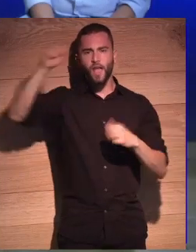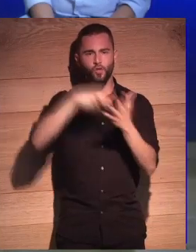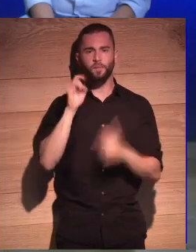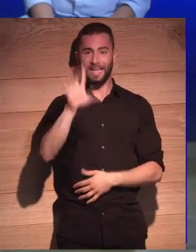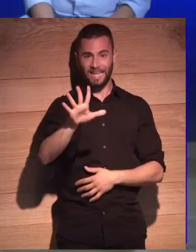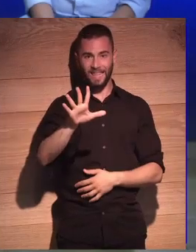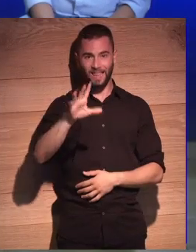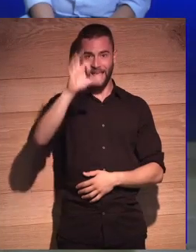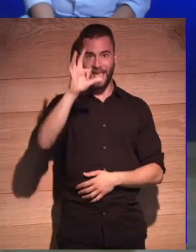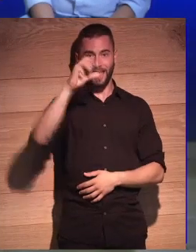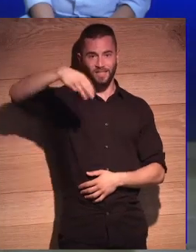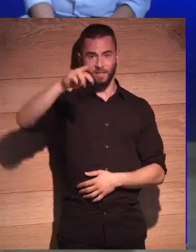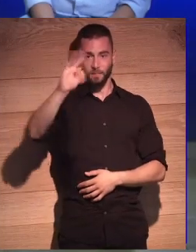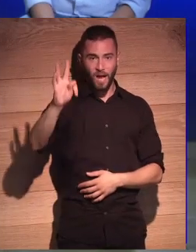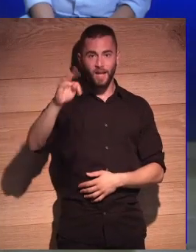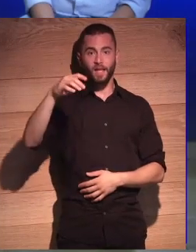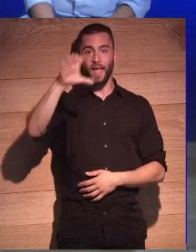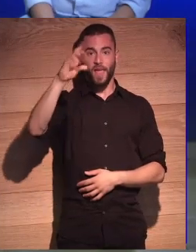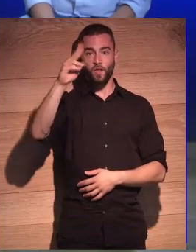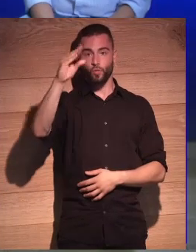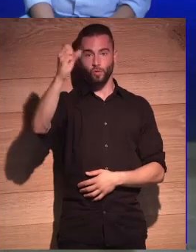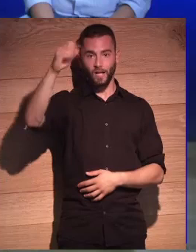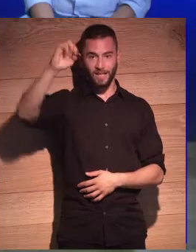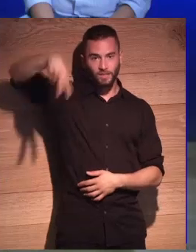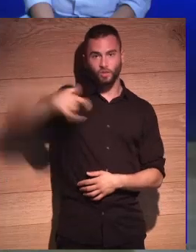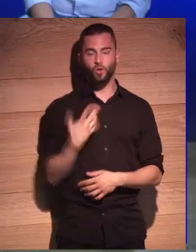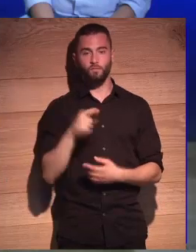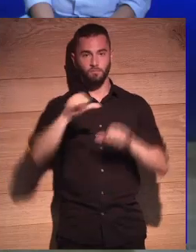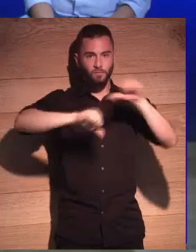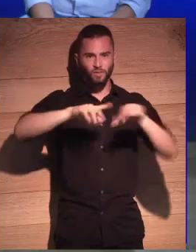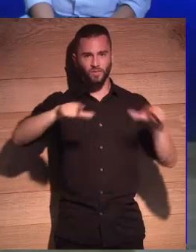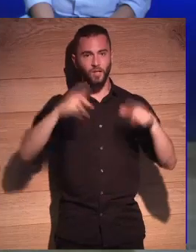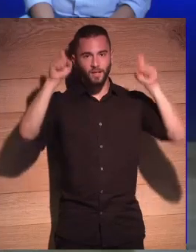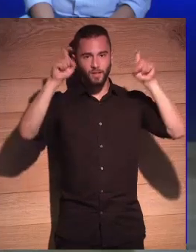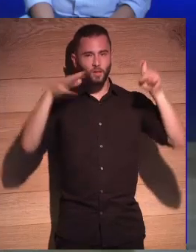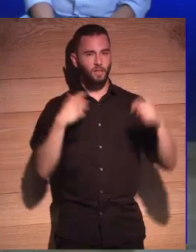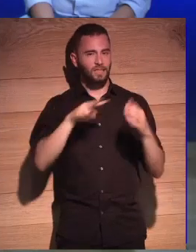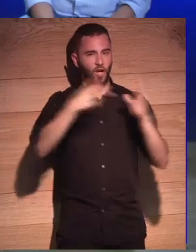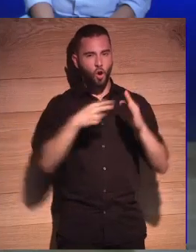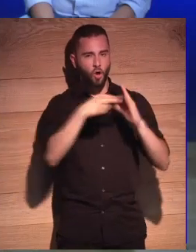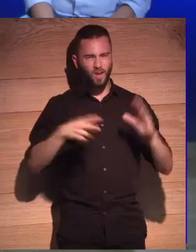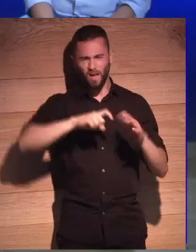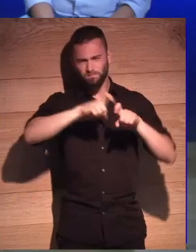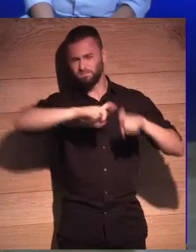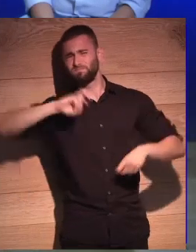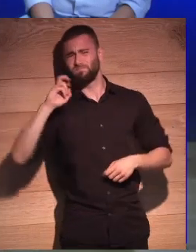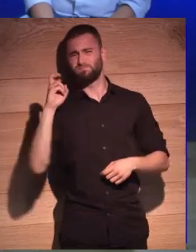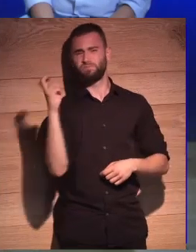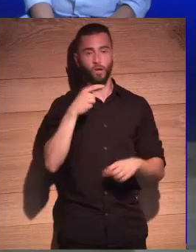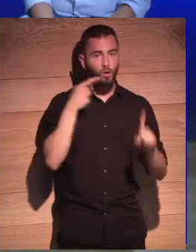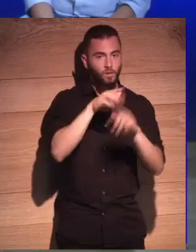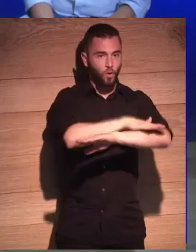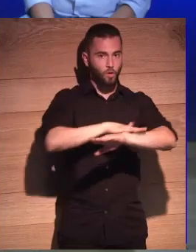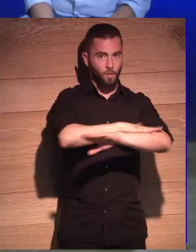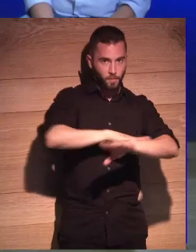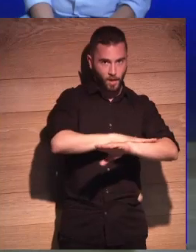they allowed us to set up in 2015 our labs that incorporated all sorts of technologies for the